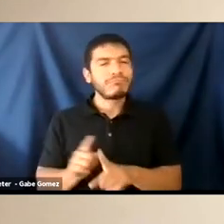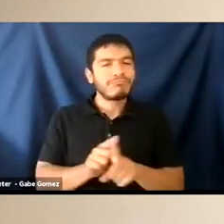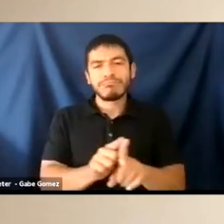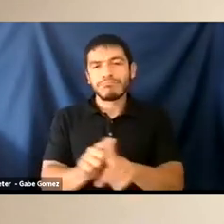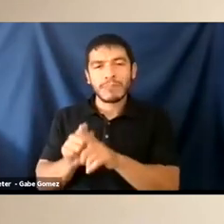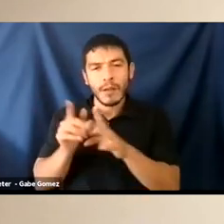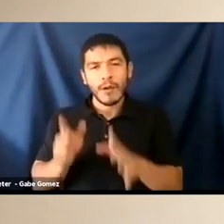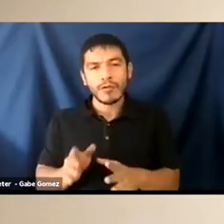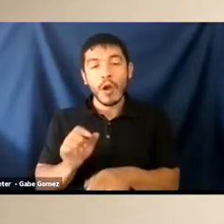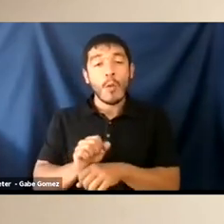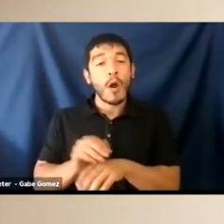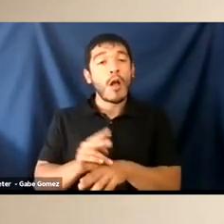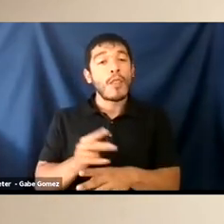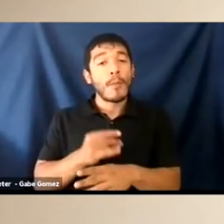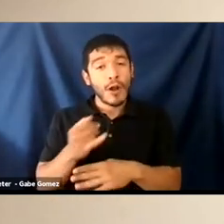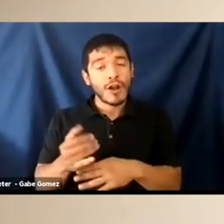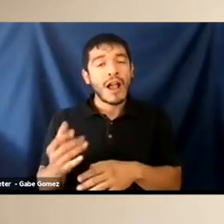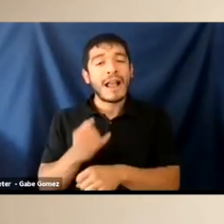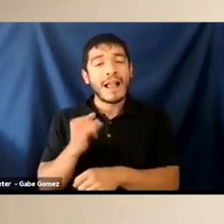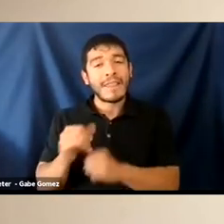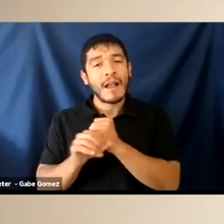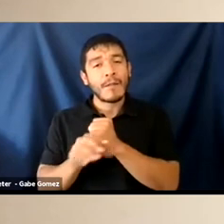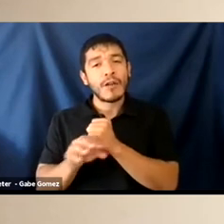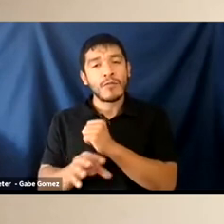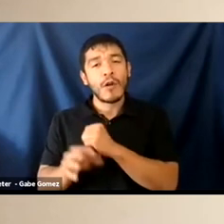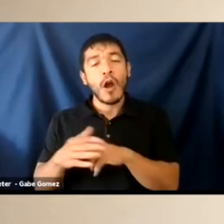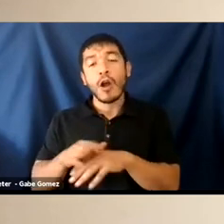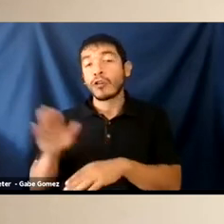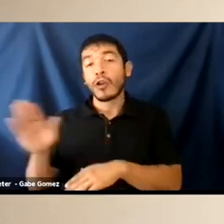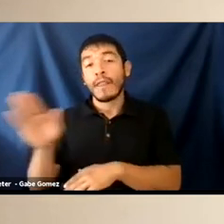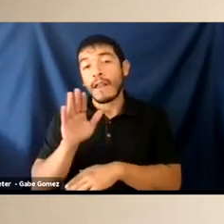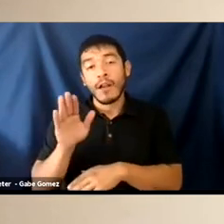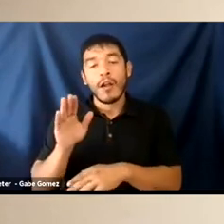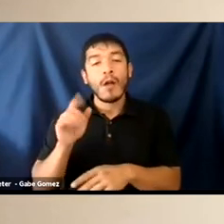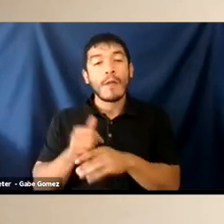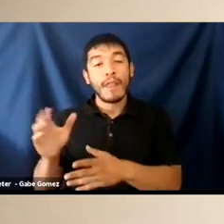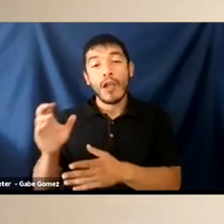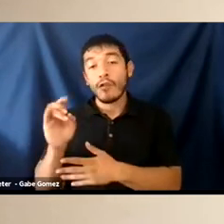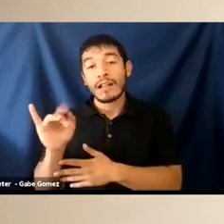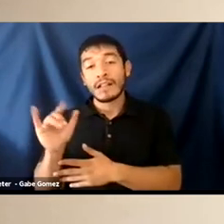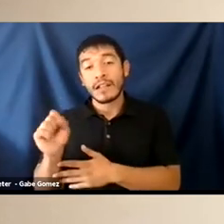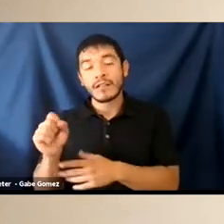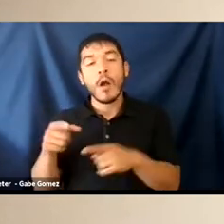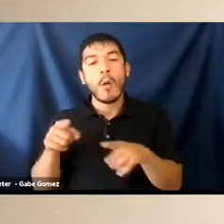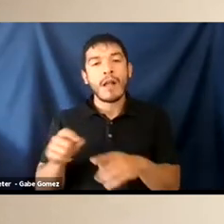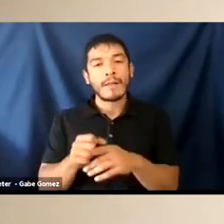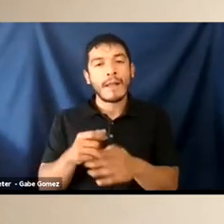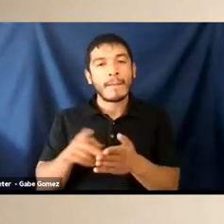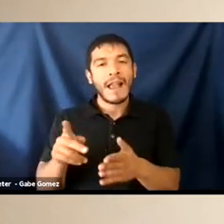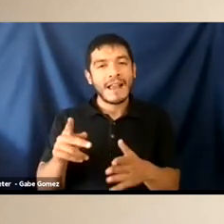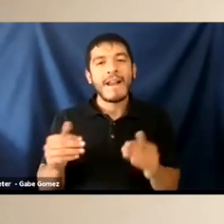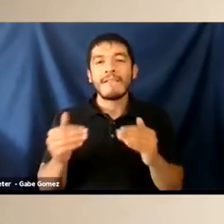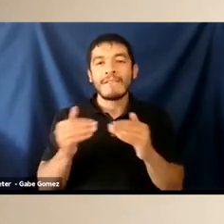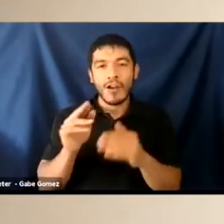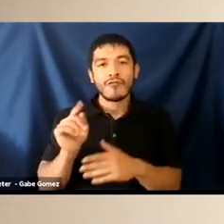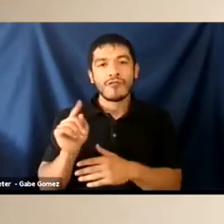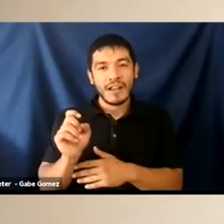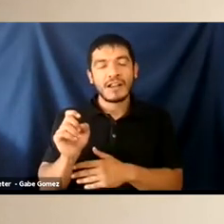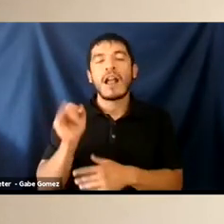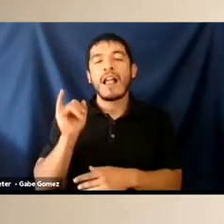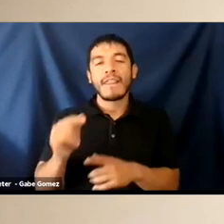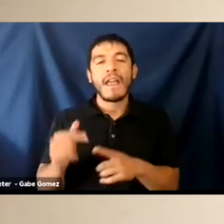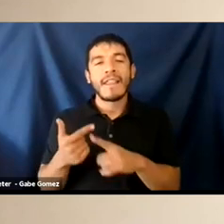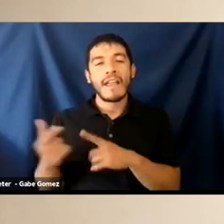person, work on the project, and get that commercial onto their portfolio and their credentials whilst being paid a fair rate. That means they